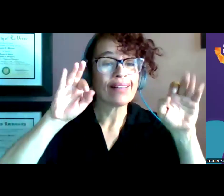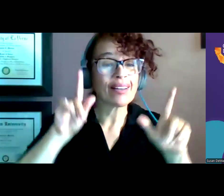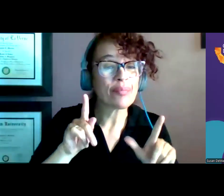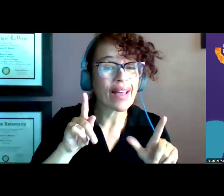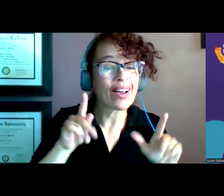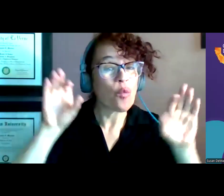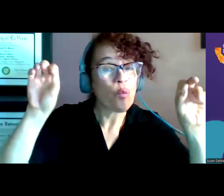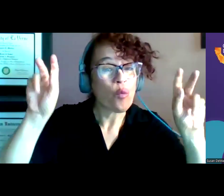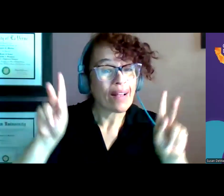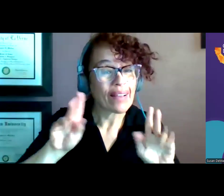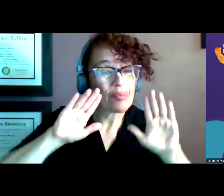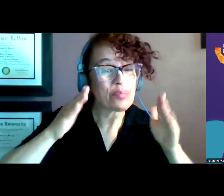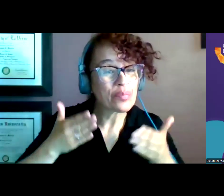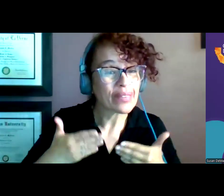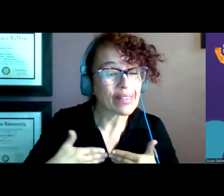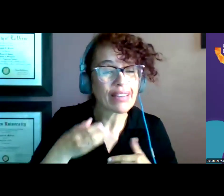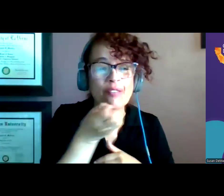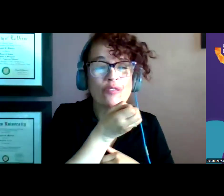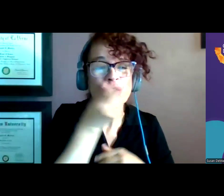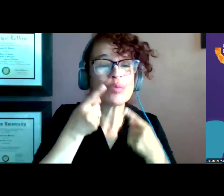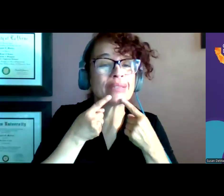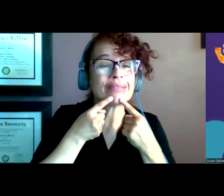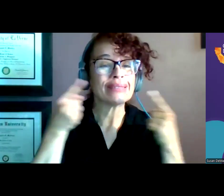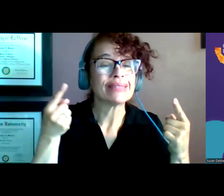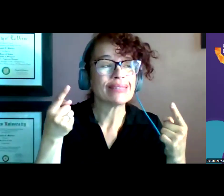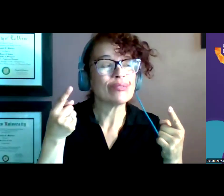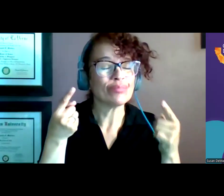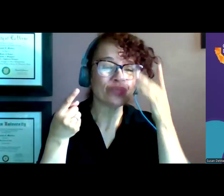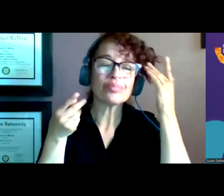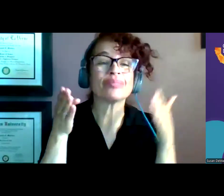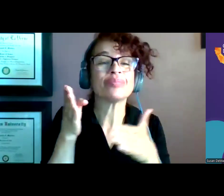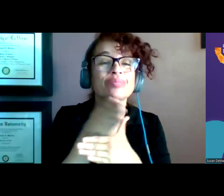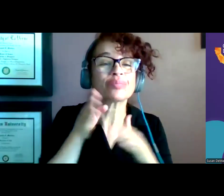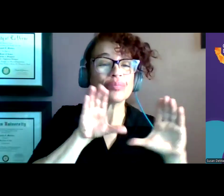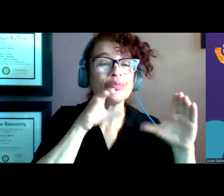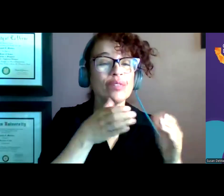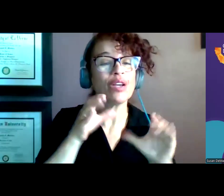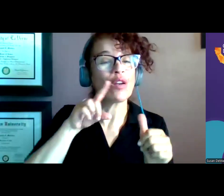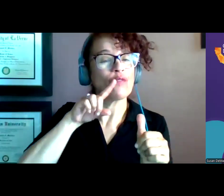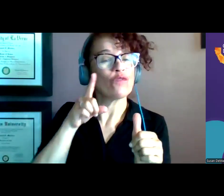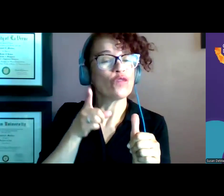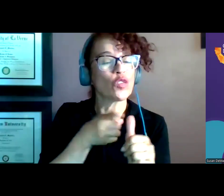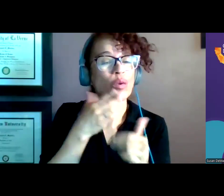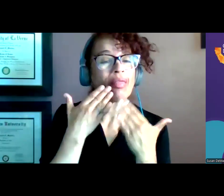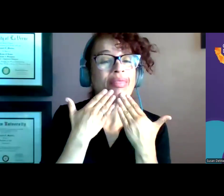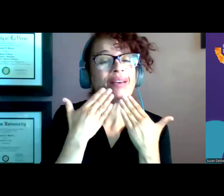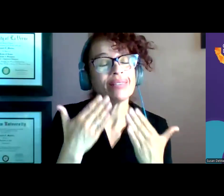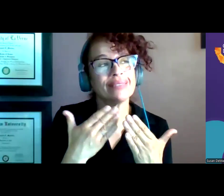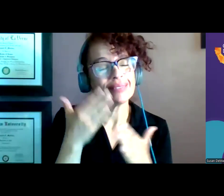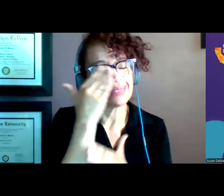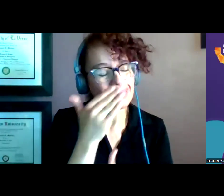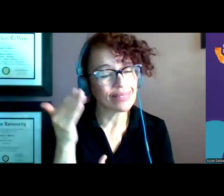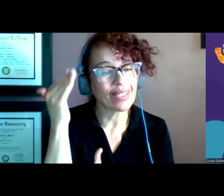everyone. I have just a few announcements I want to make to share with the group. First, I want to thank and